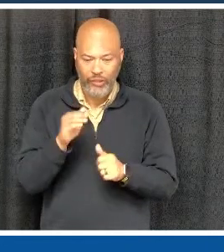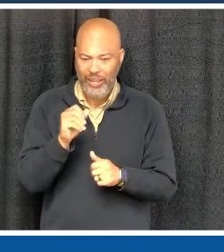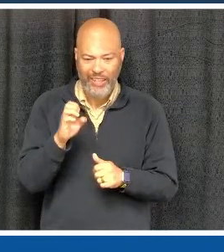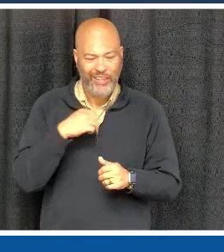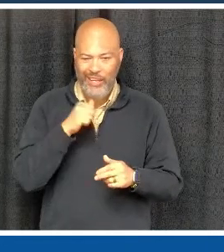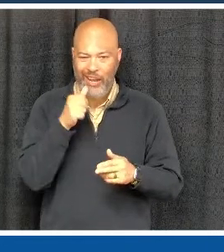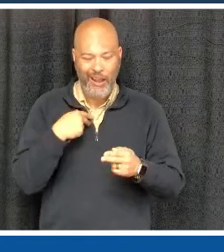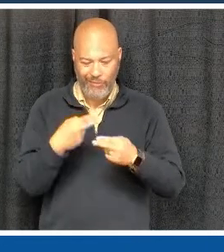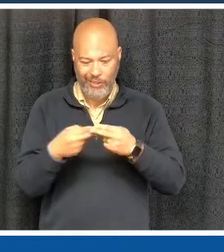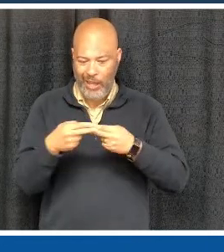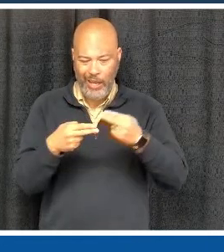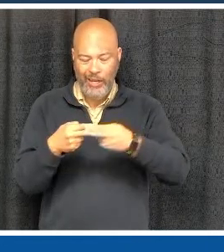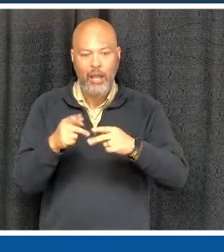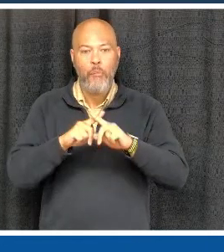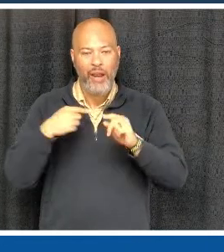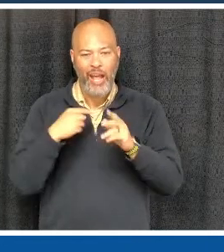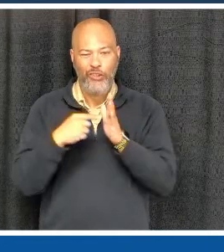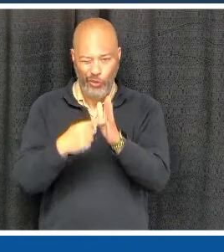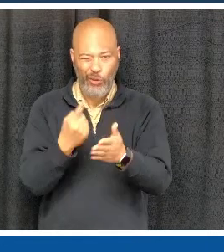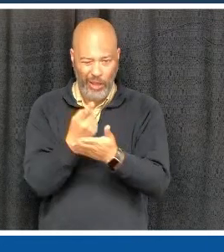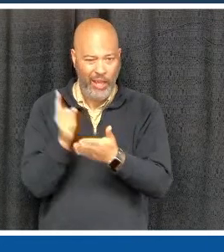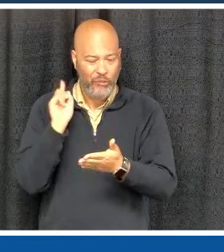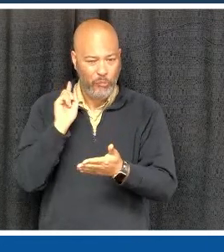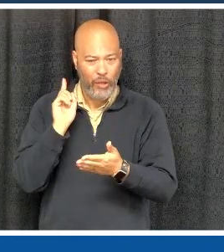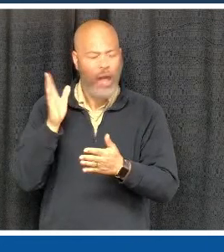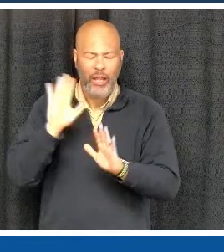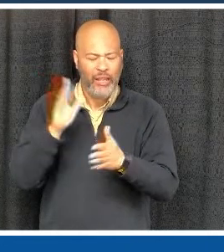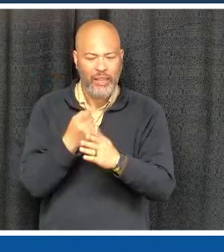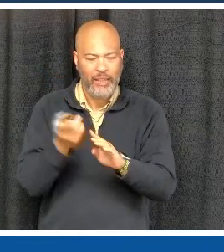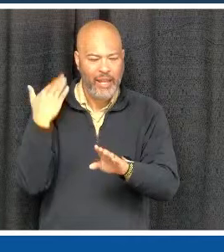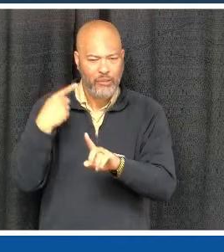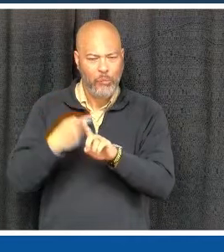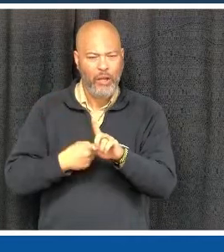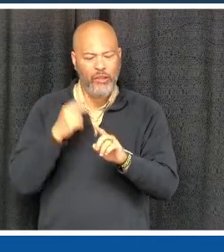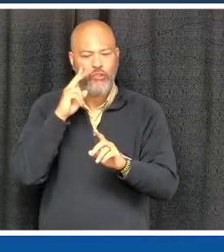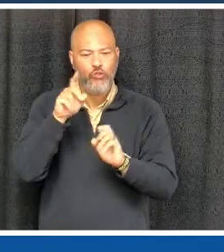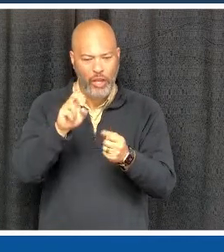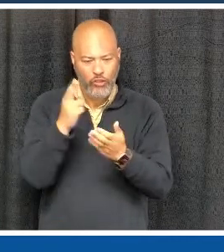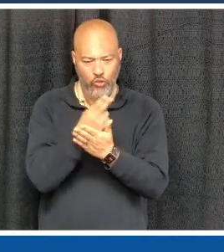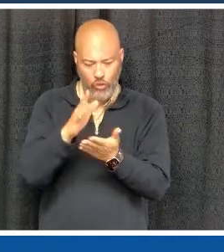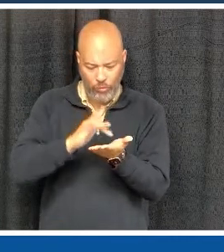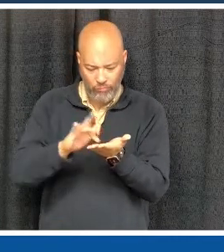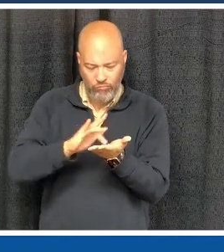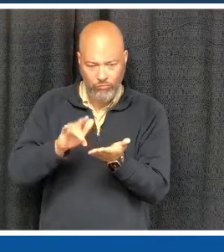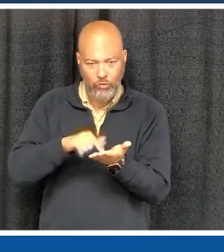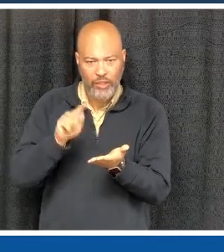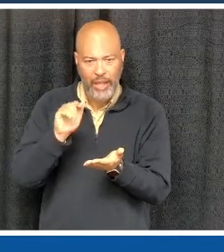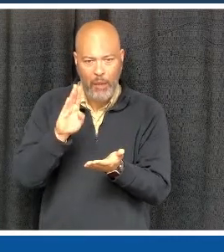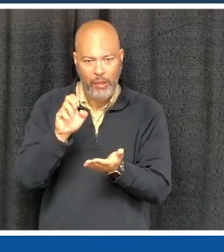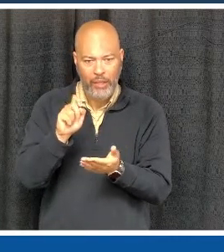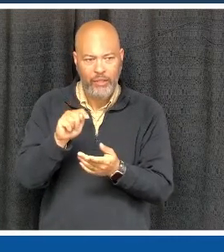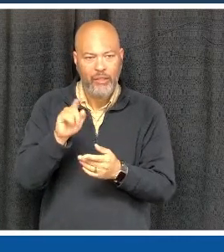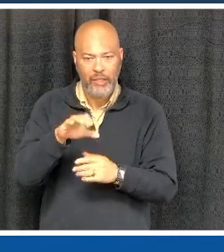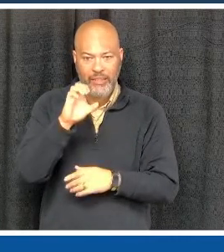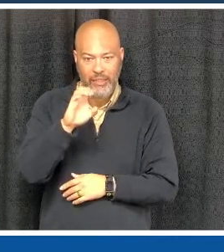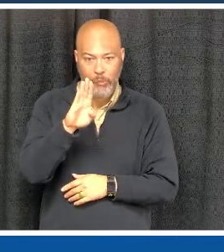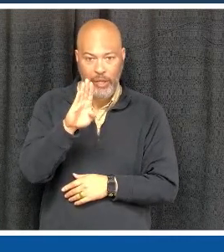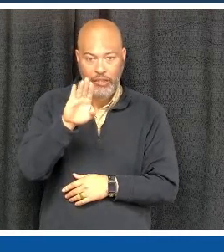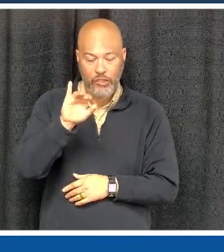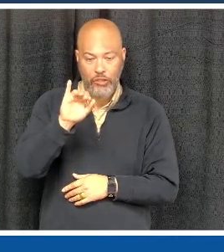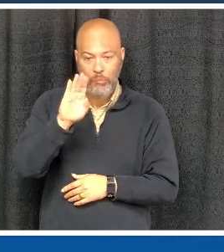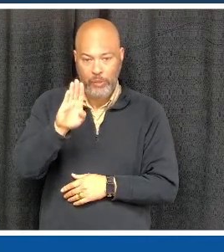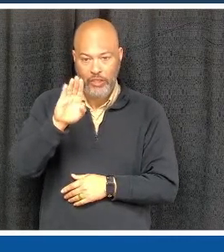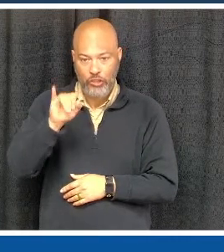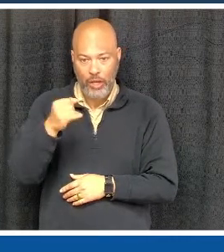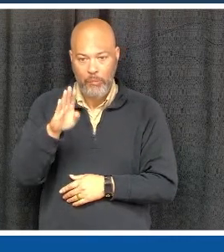slide for. We did show you the slides last month, so I'll refer you to your tablets. This is the application of CJB Partnership. It